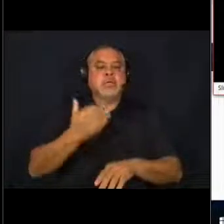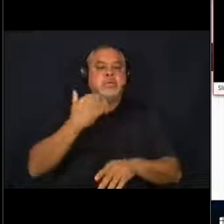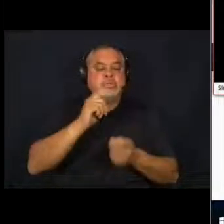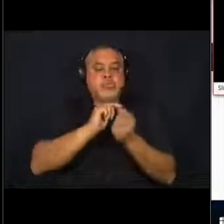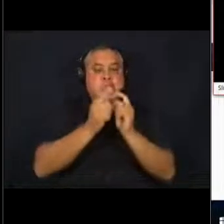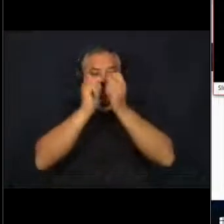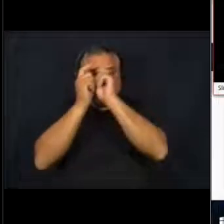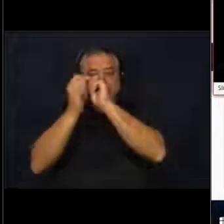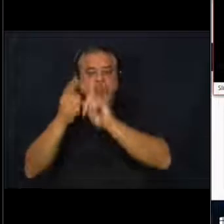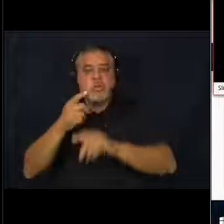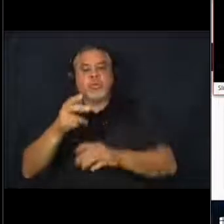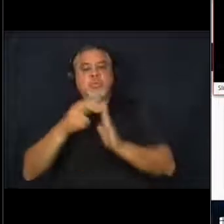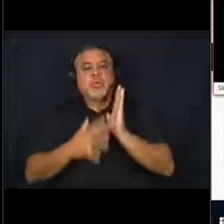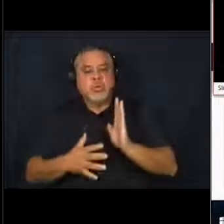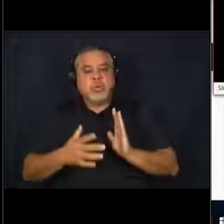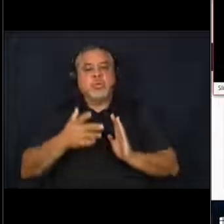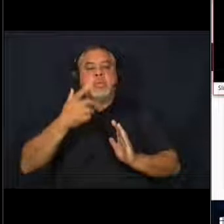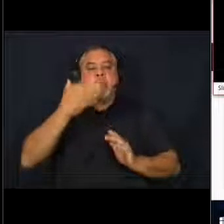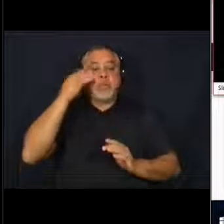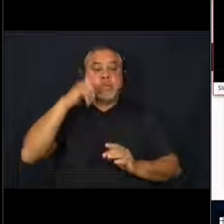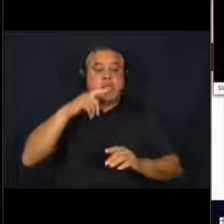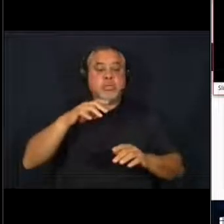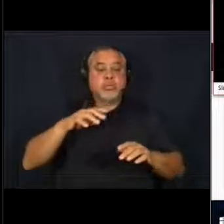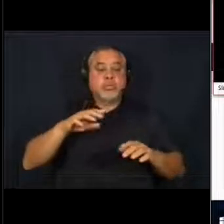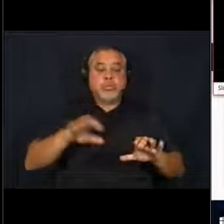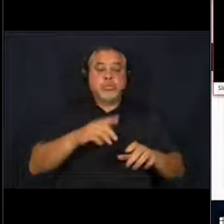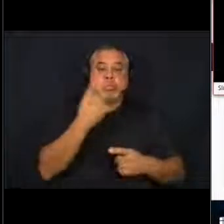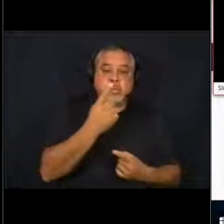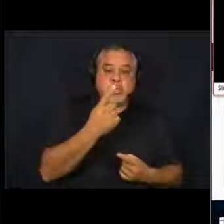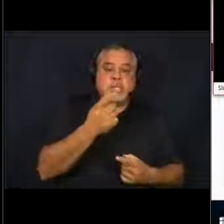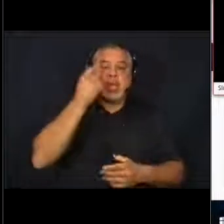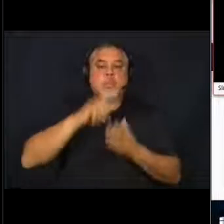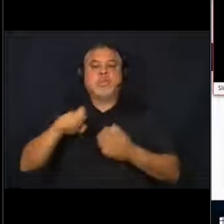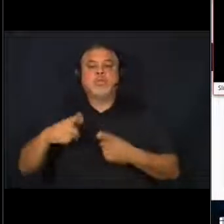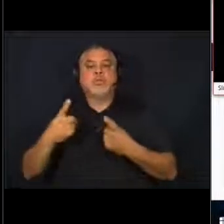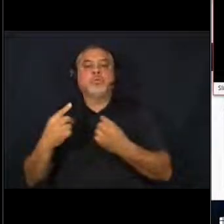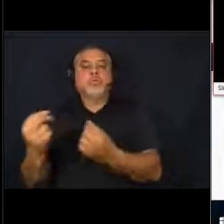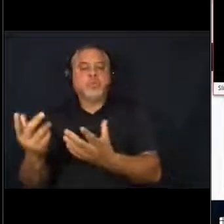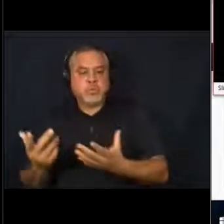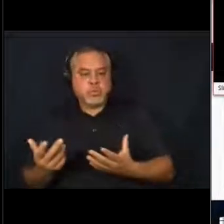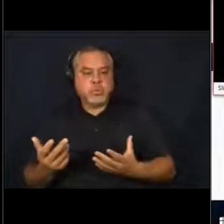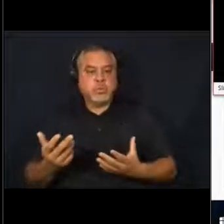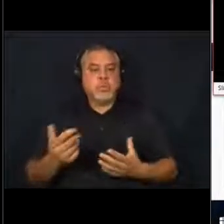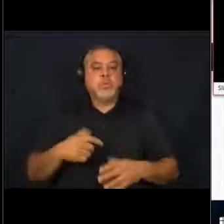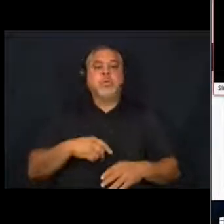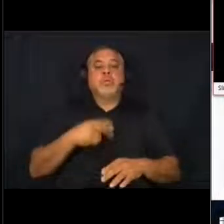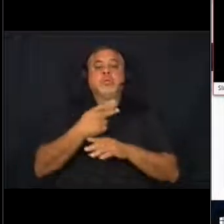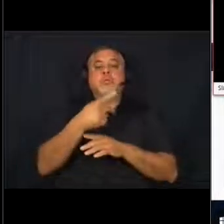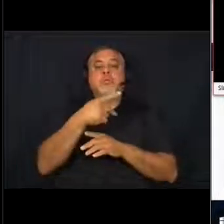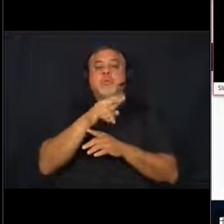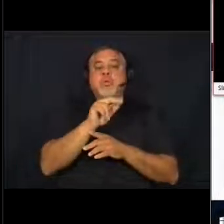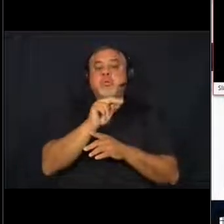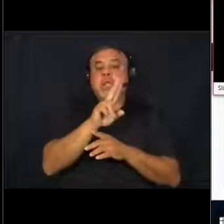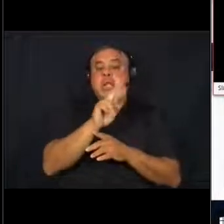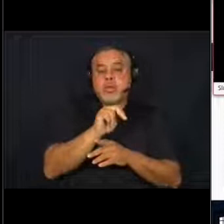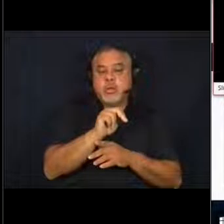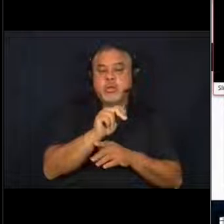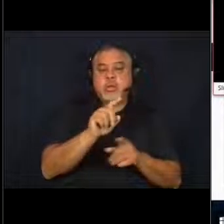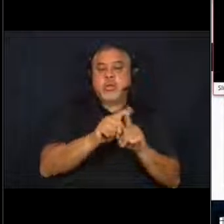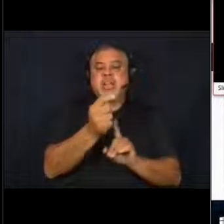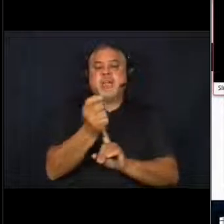especially if they have to take action, they understand what action they need to take. And by using pronouns too, it also